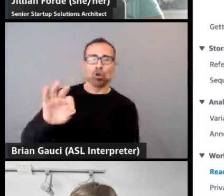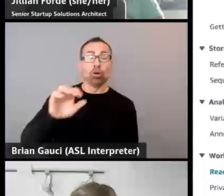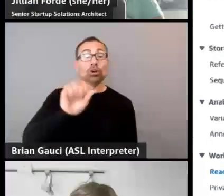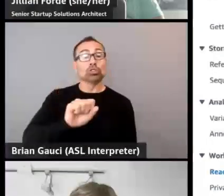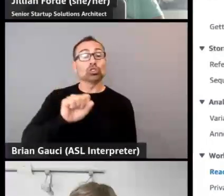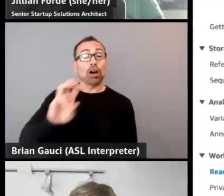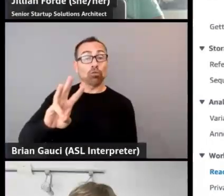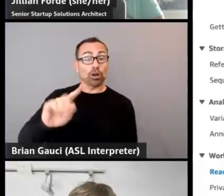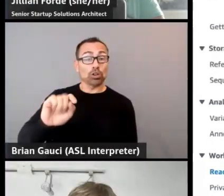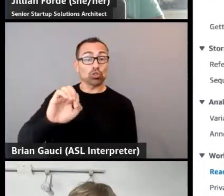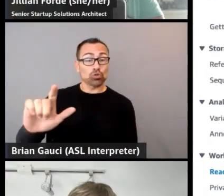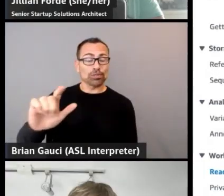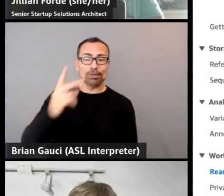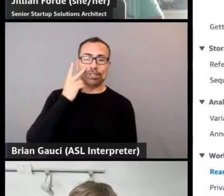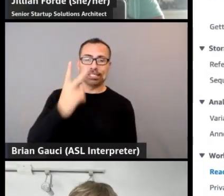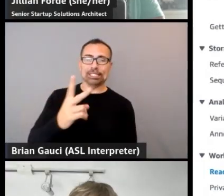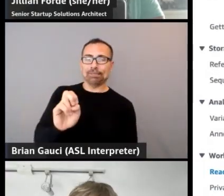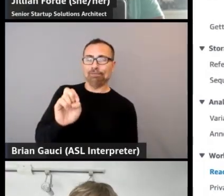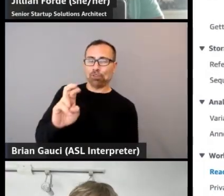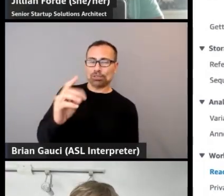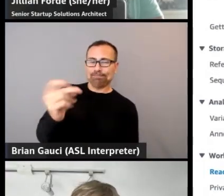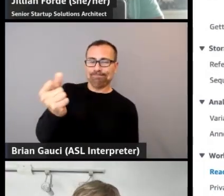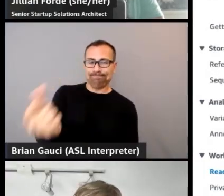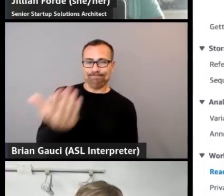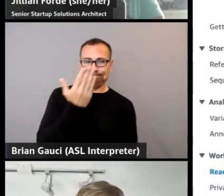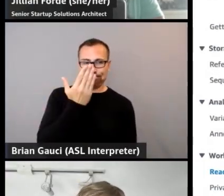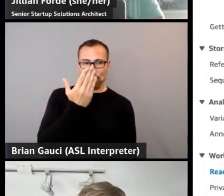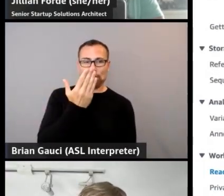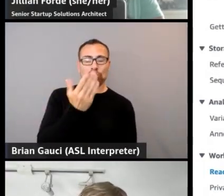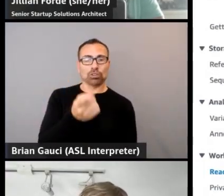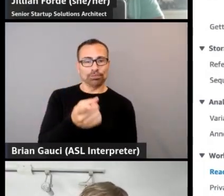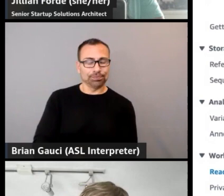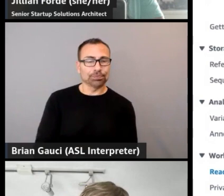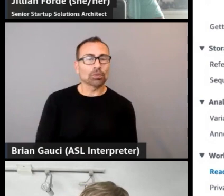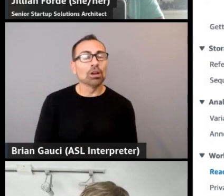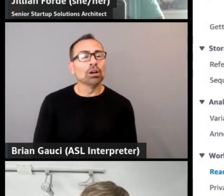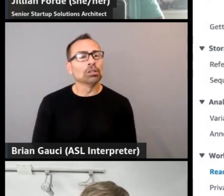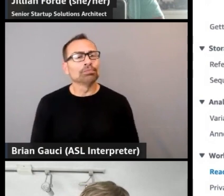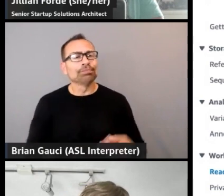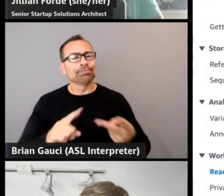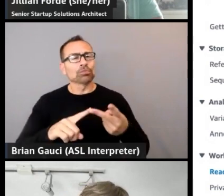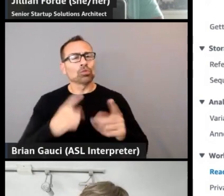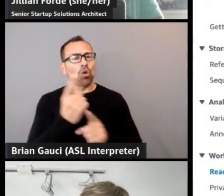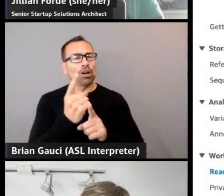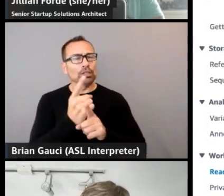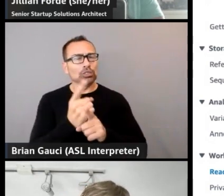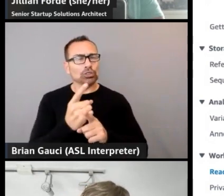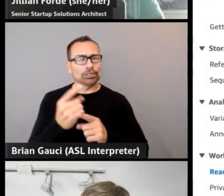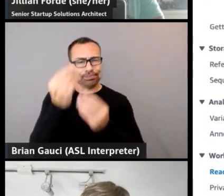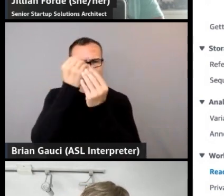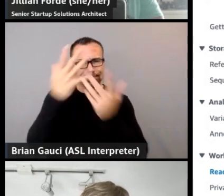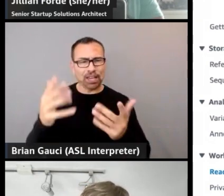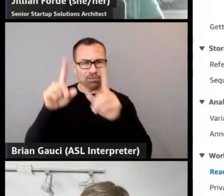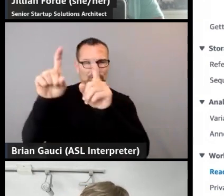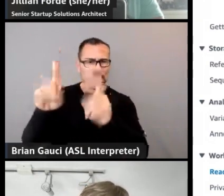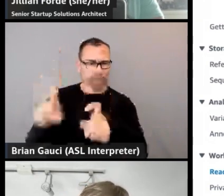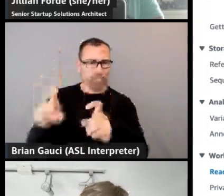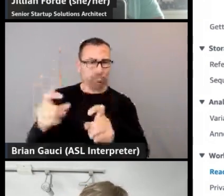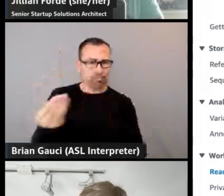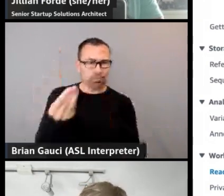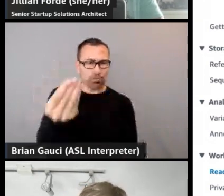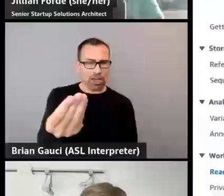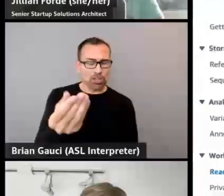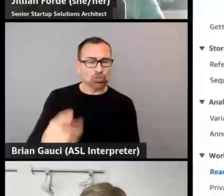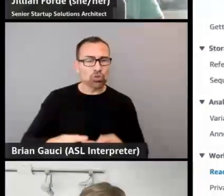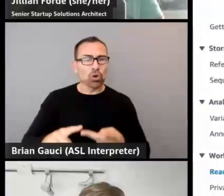that information in front of you. We also provide you with test data and example parameter files so you can get started quickly. So you